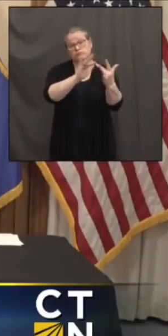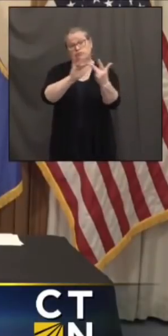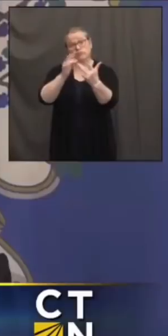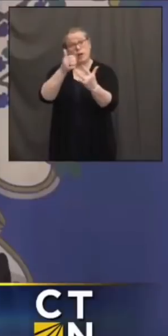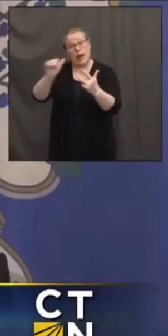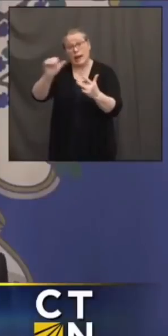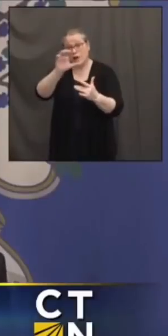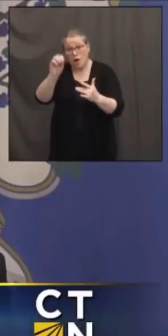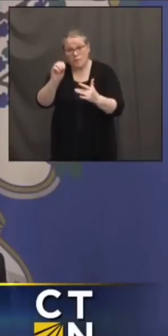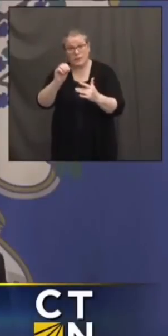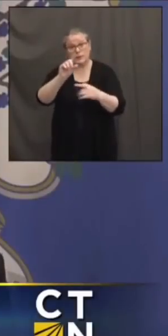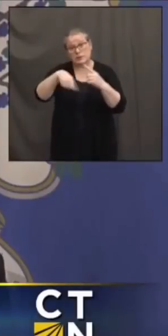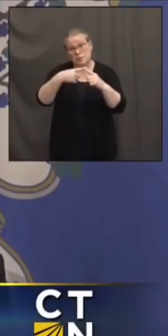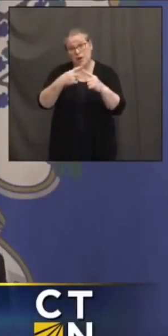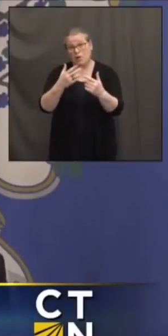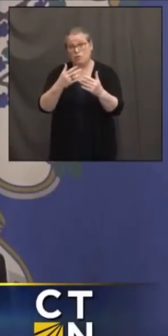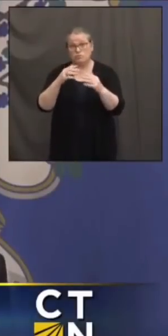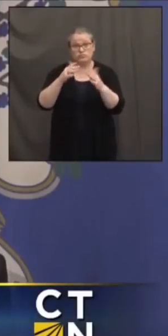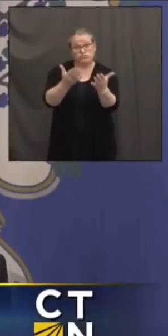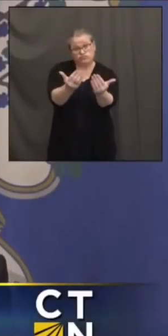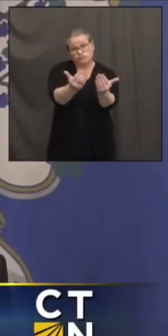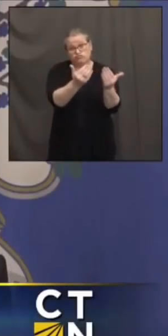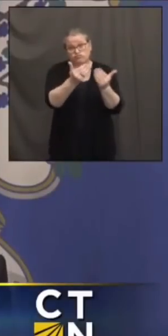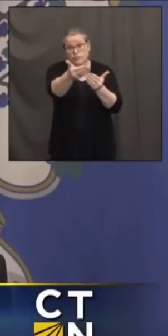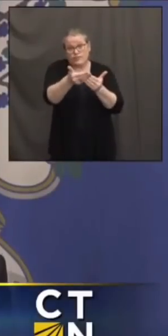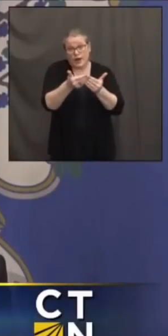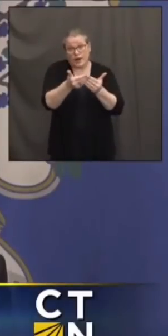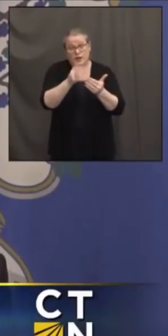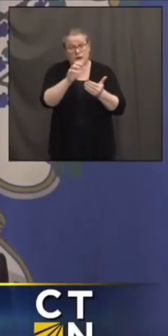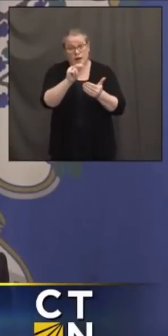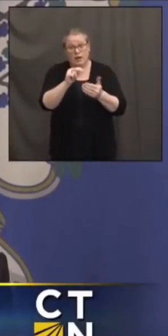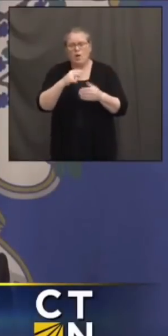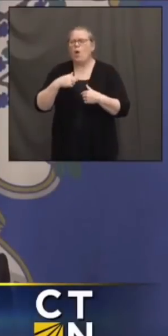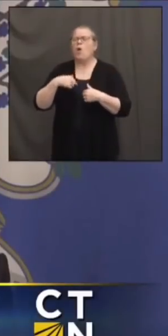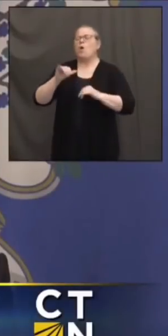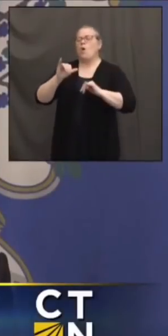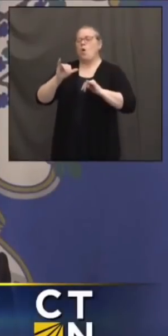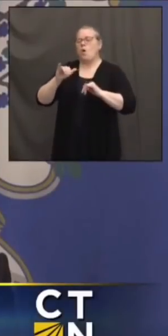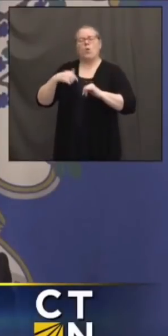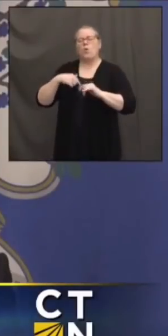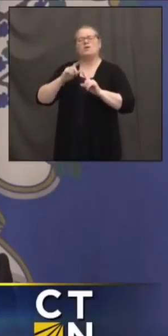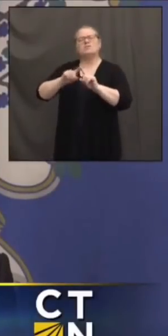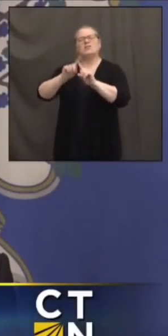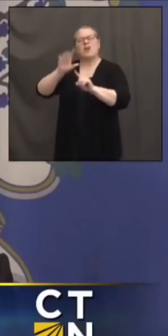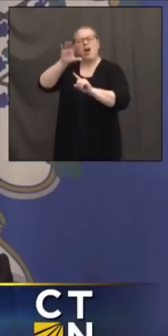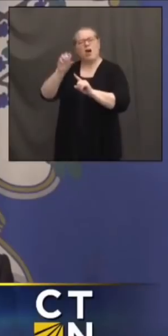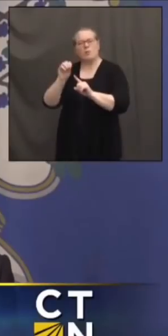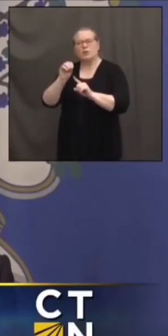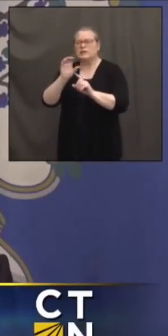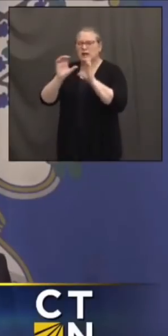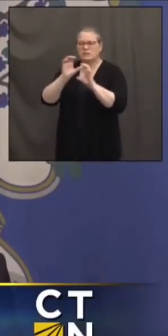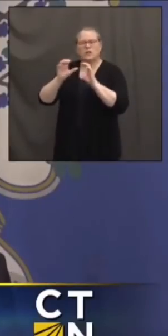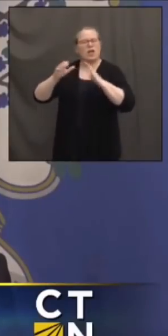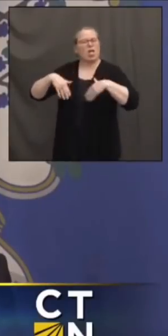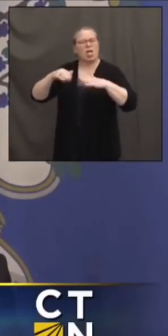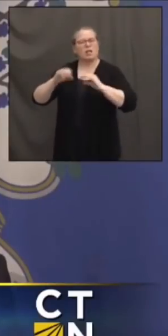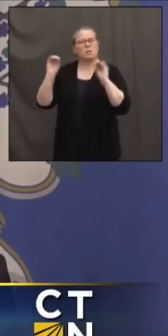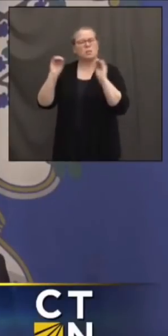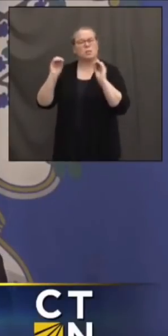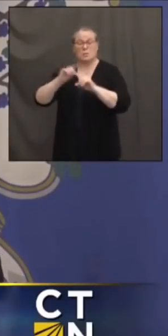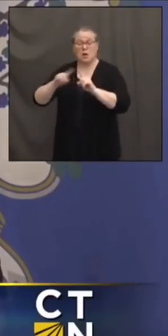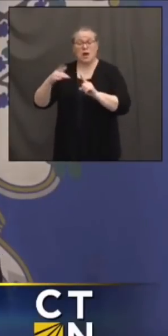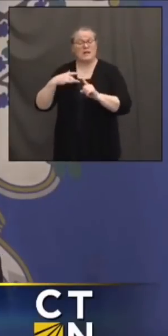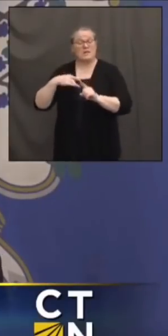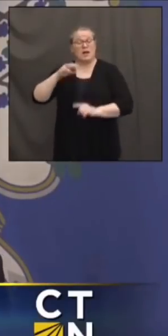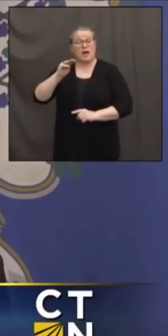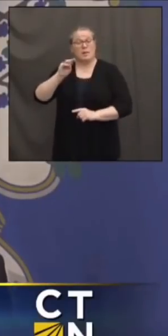those conversations with any of those companies, but look, I think Major League Baseball did the right thing. I think I'd love